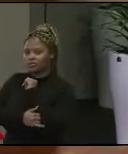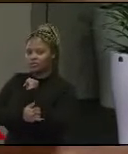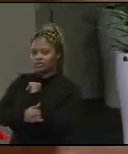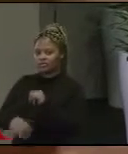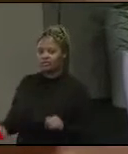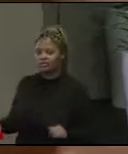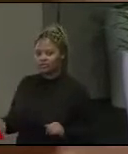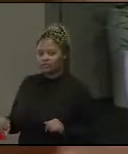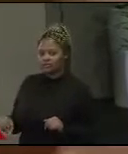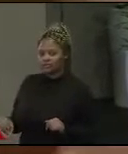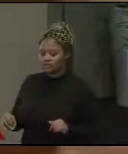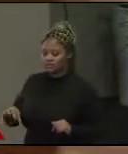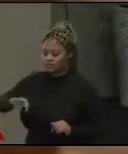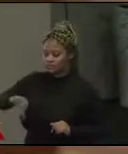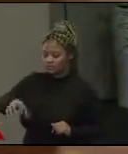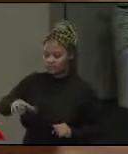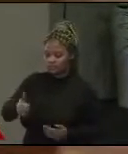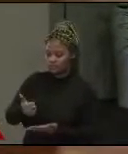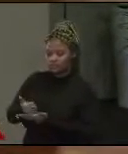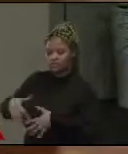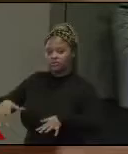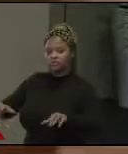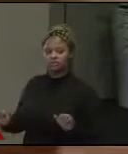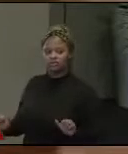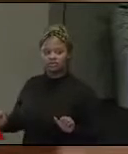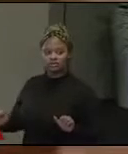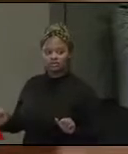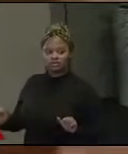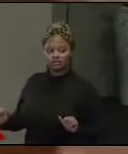the Provincial Chairperson of Stalga,